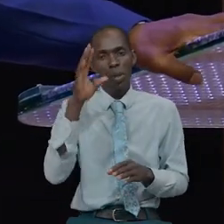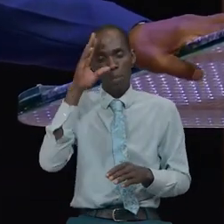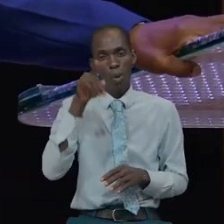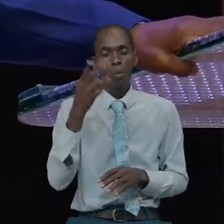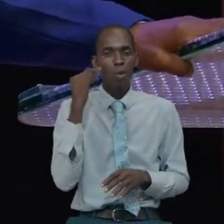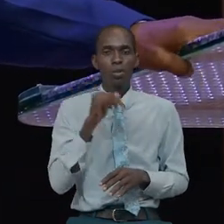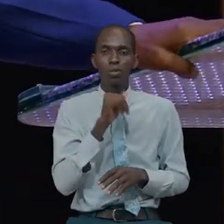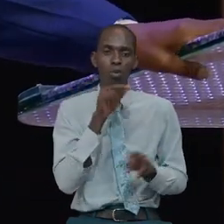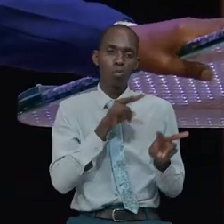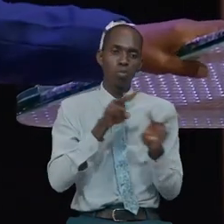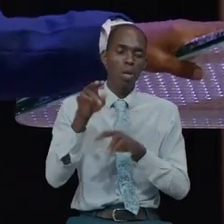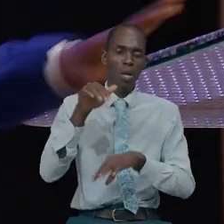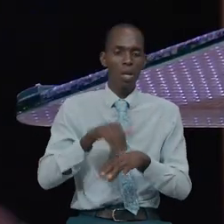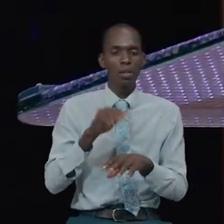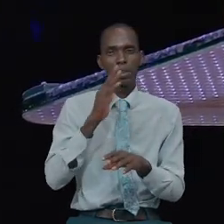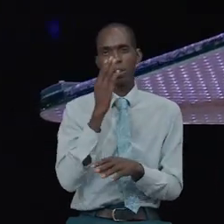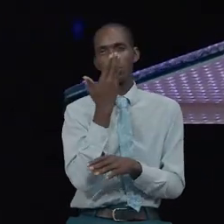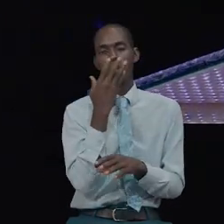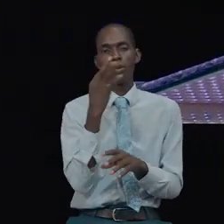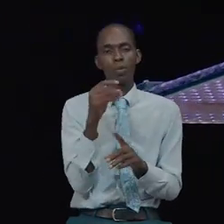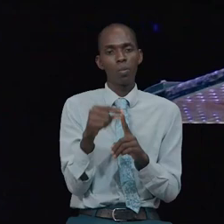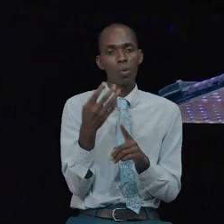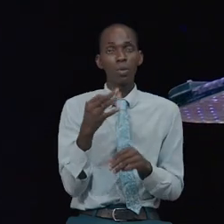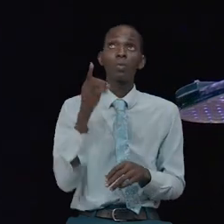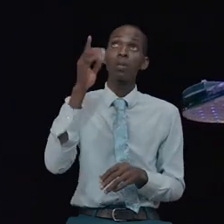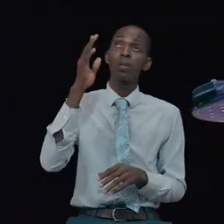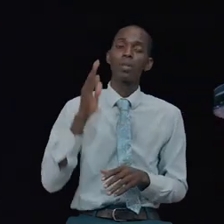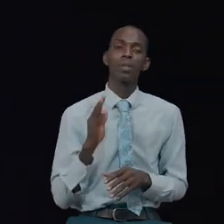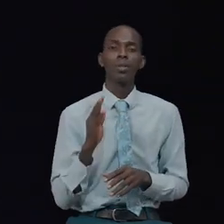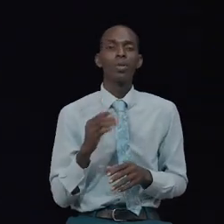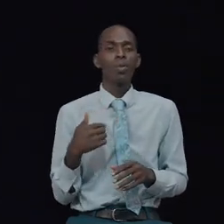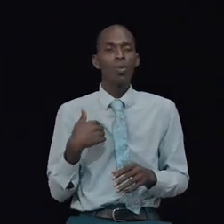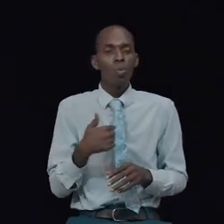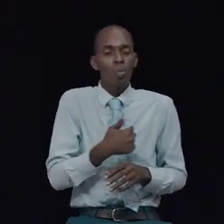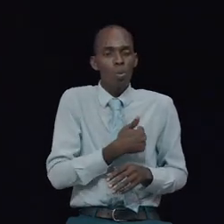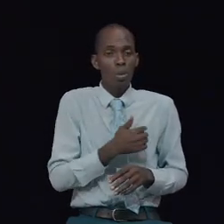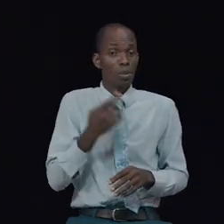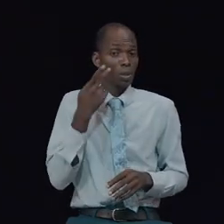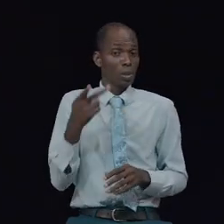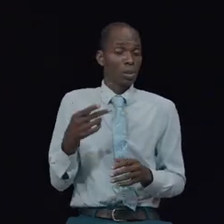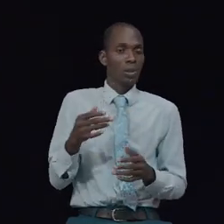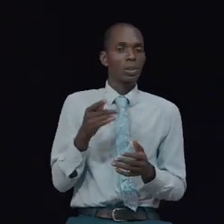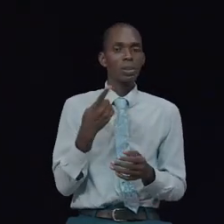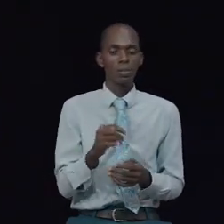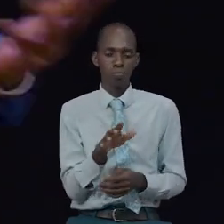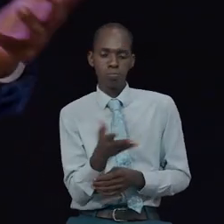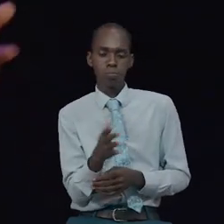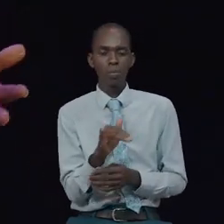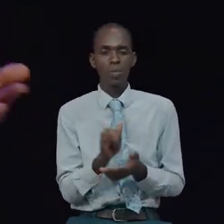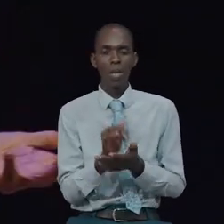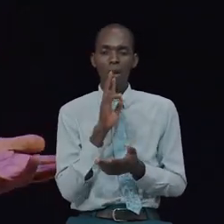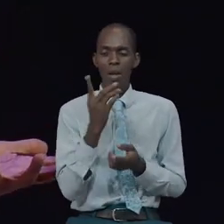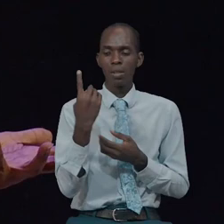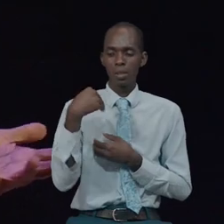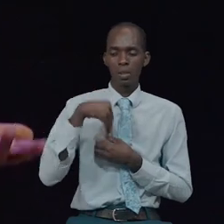looking at the mirror. When we look at the mirror of the word of God, we'll see the compromises that are coming in. We'll see